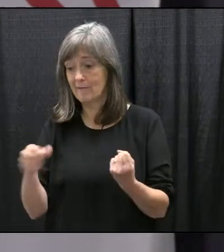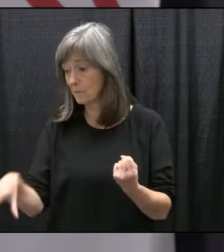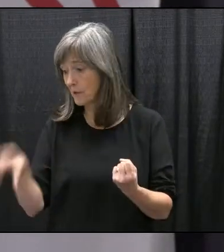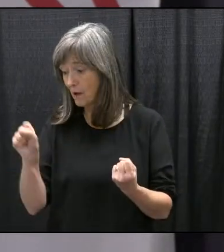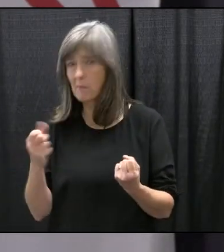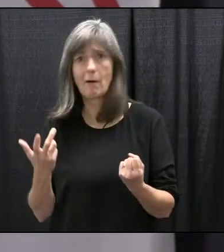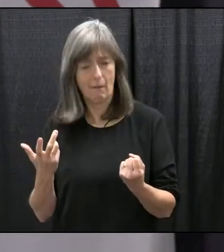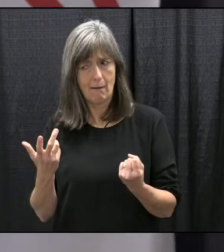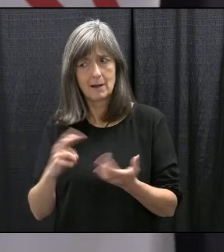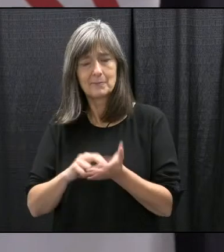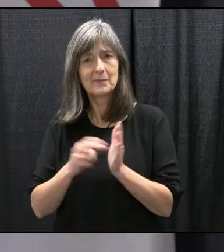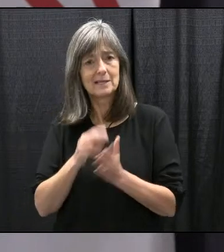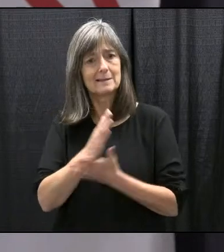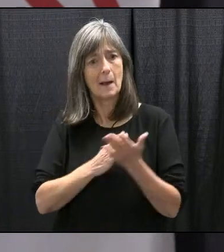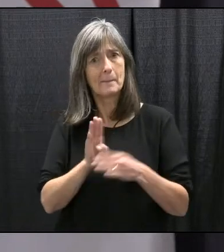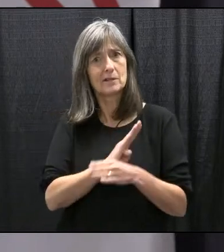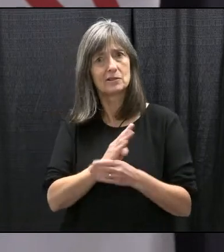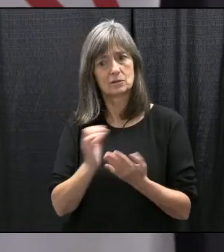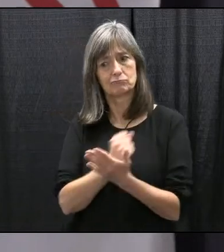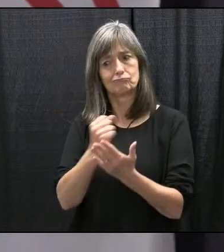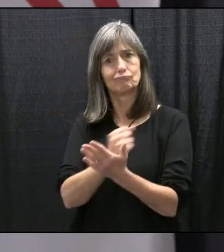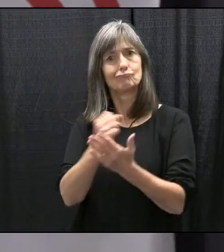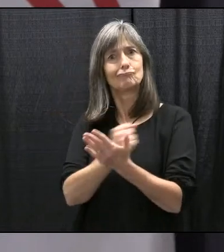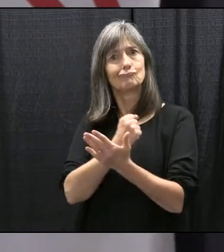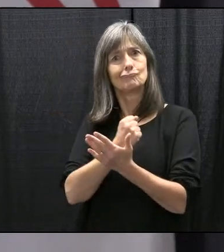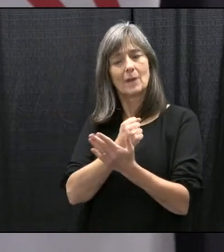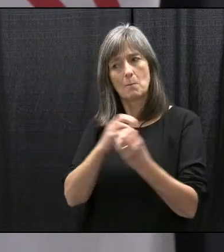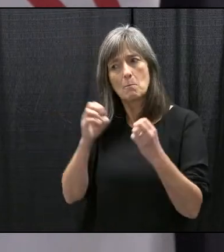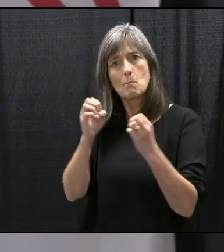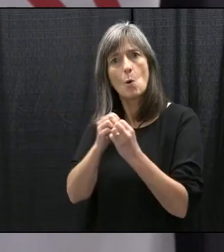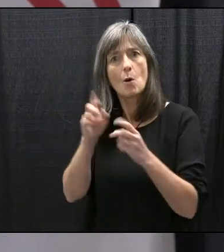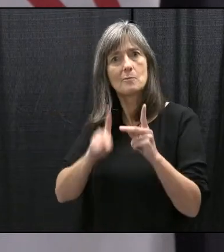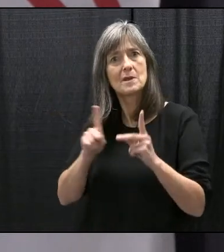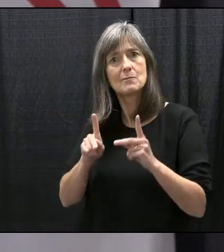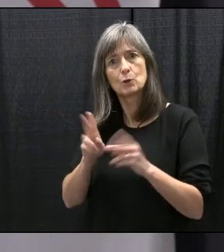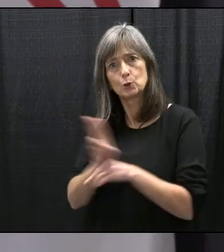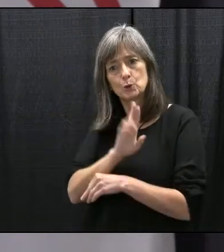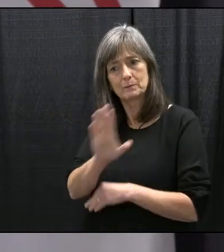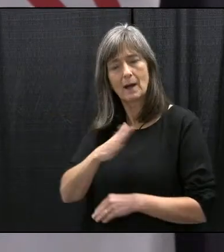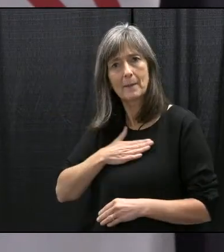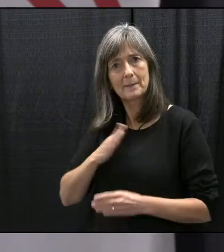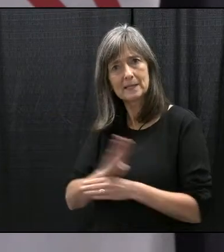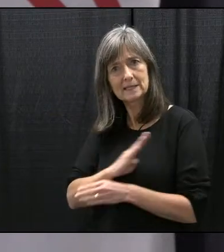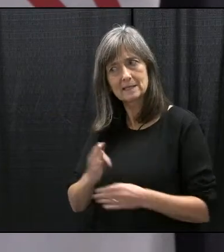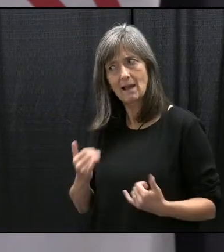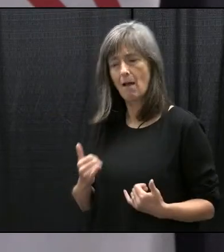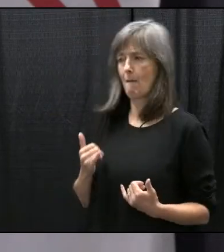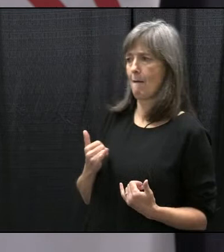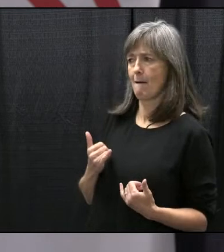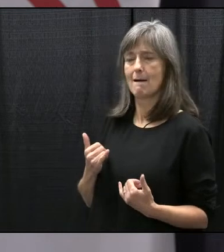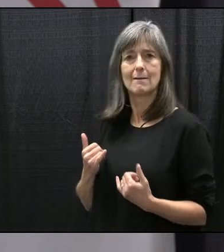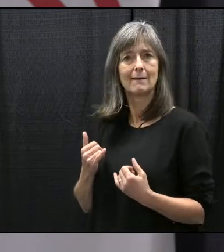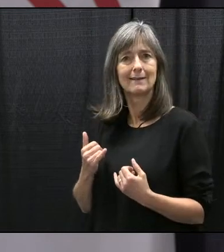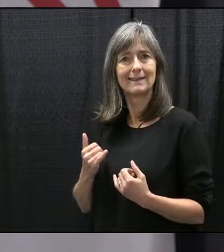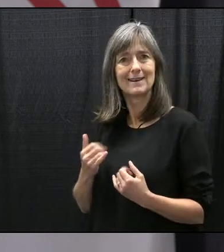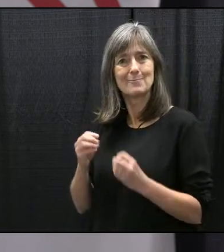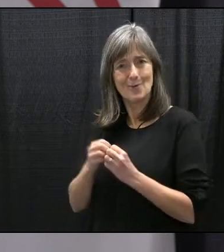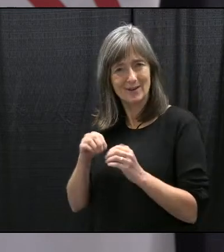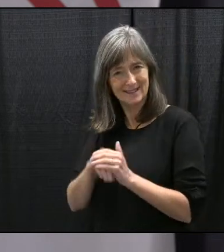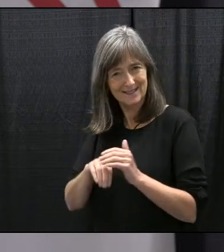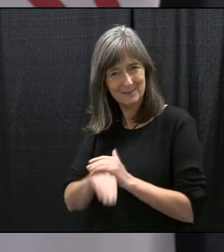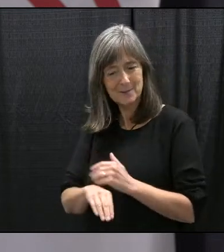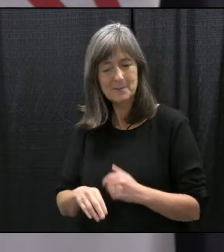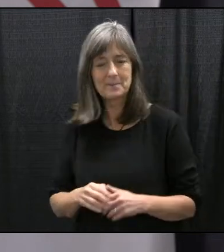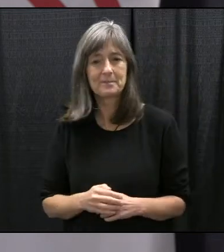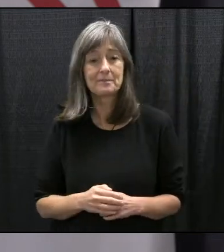their businesses to reach so many individuals and so many more individuals. Now, as businesses continue to look forward to